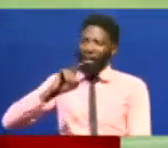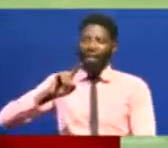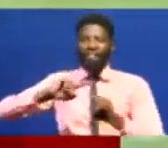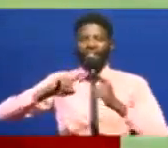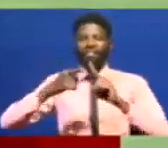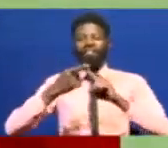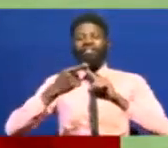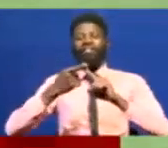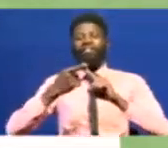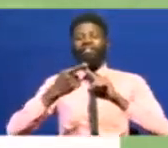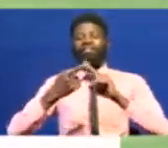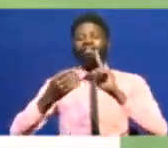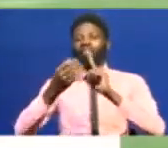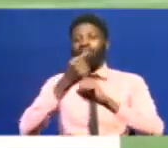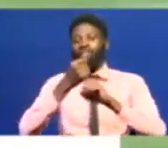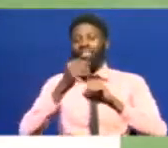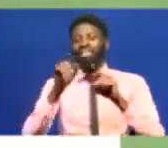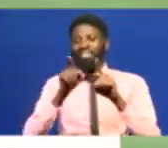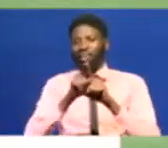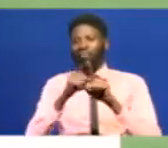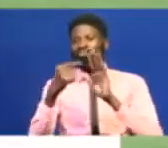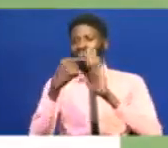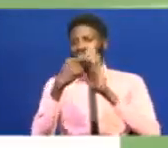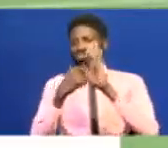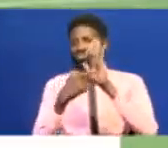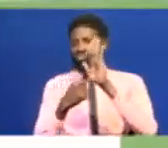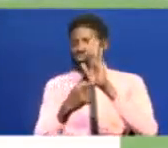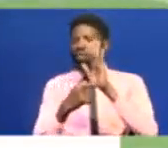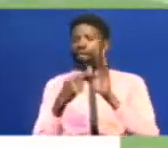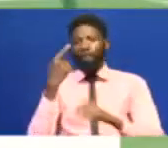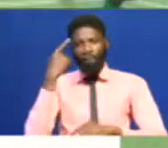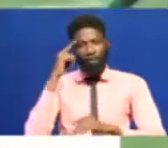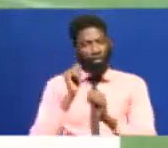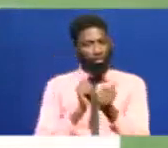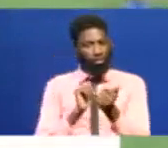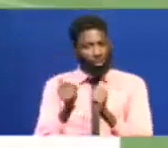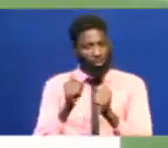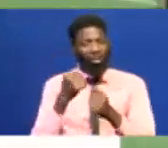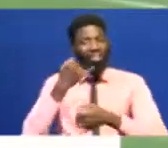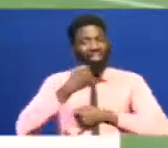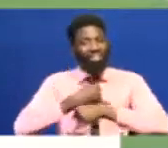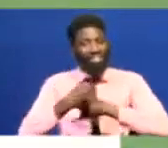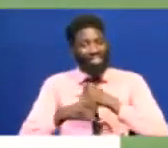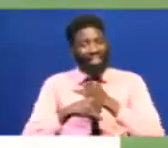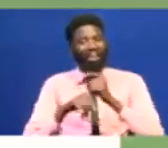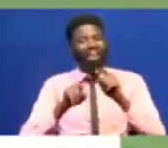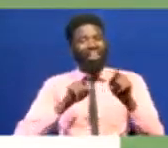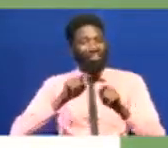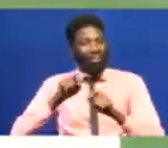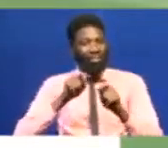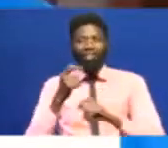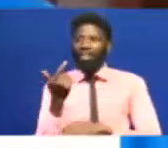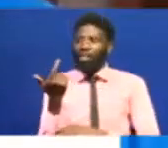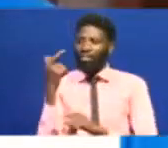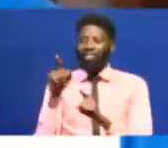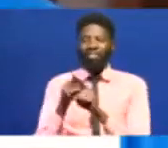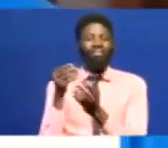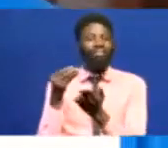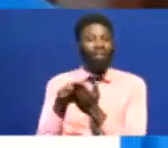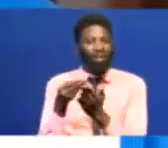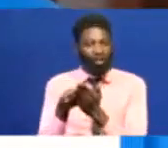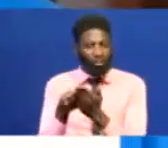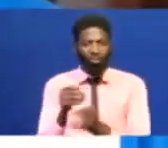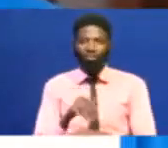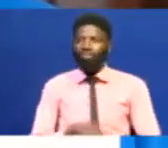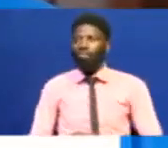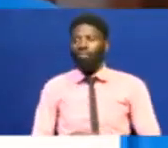standards and criteria encompassing sporting, infrastructure, administrative, legal and financial aspects. If you have to be